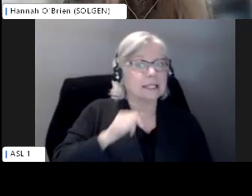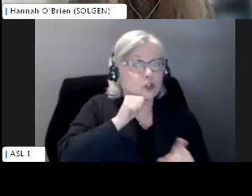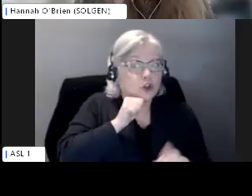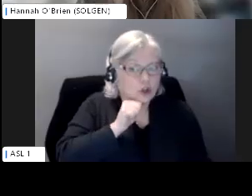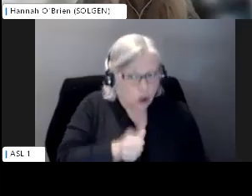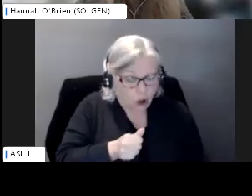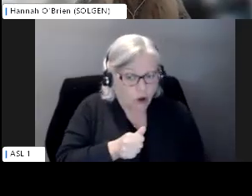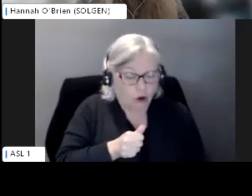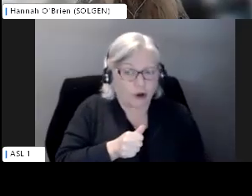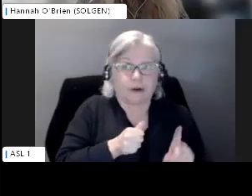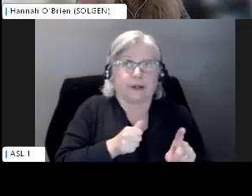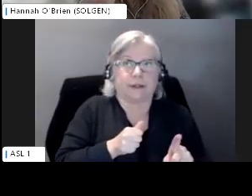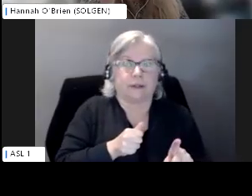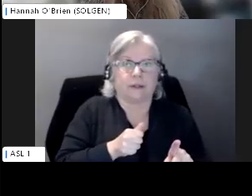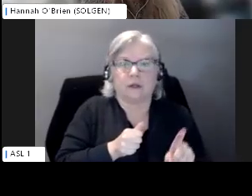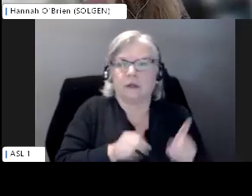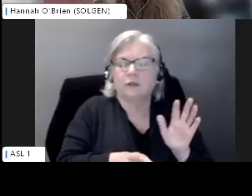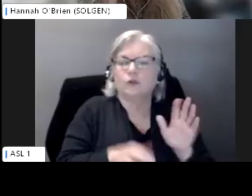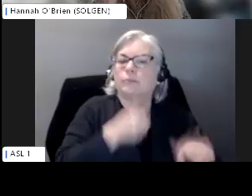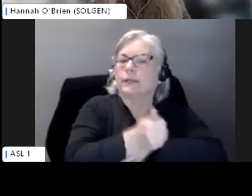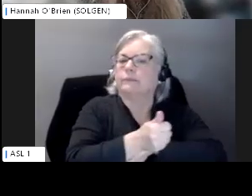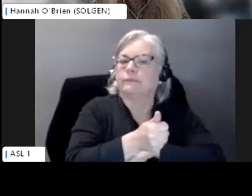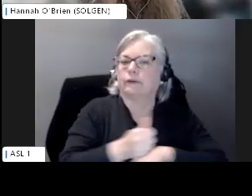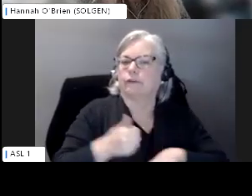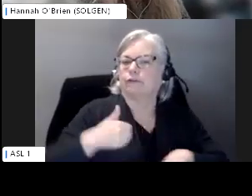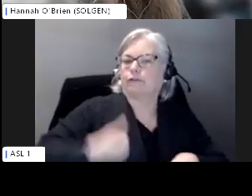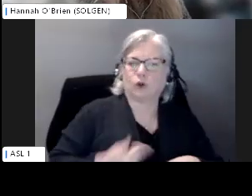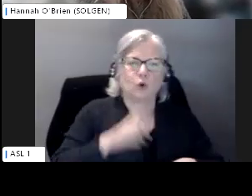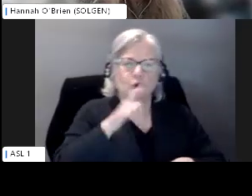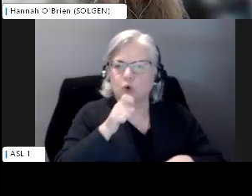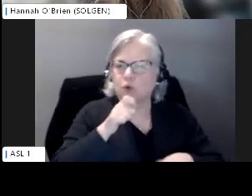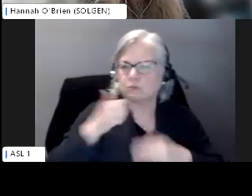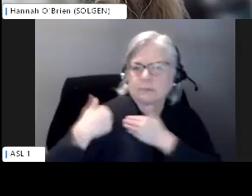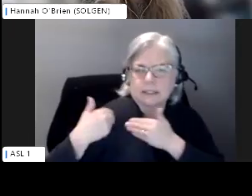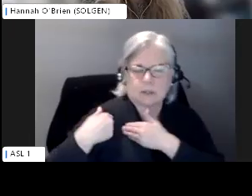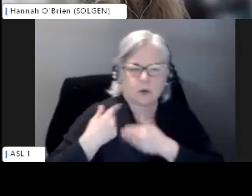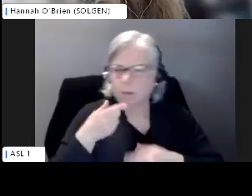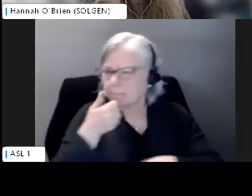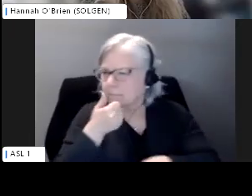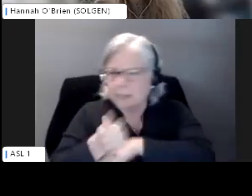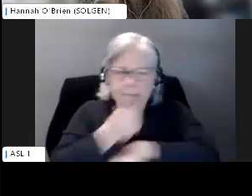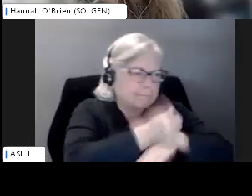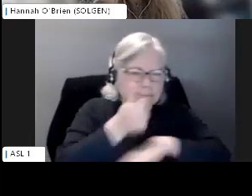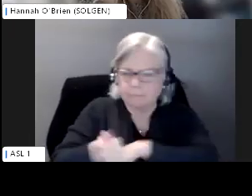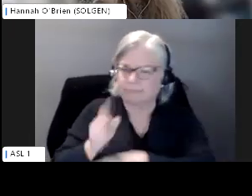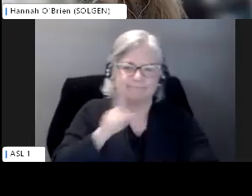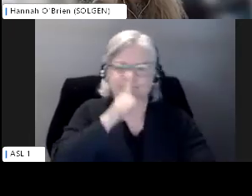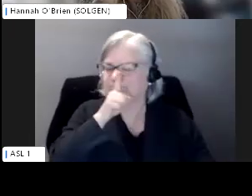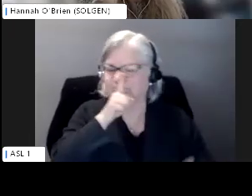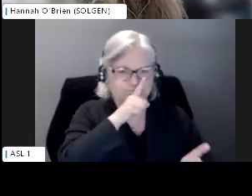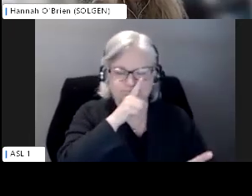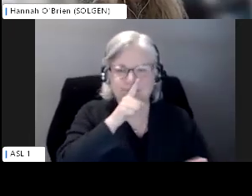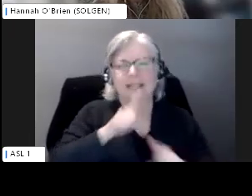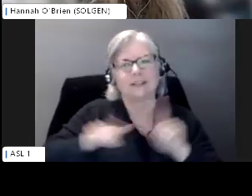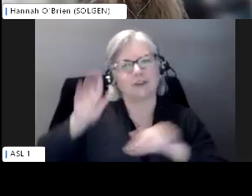not about finding fault or liability or finger pointing. And this is very different than a